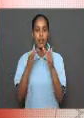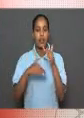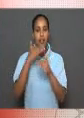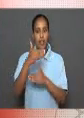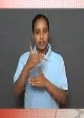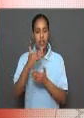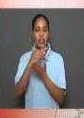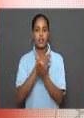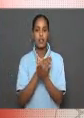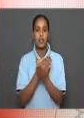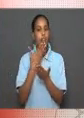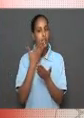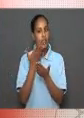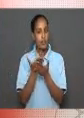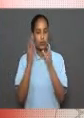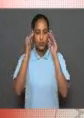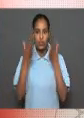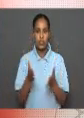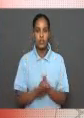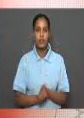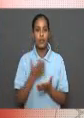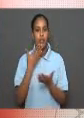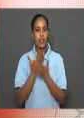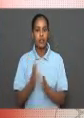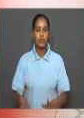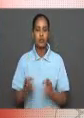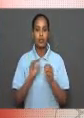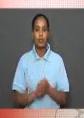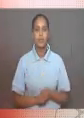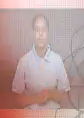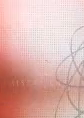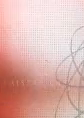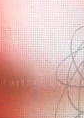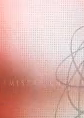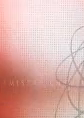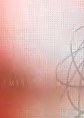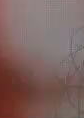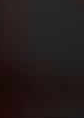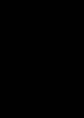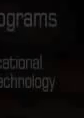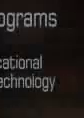today. Until the next lesson, thank you, teacher. Thank you, students.